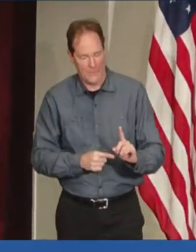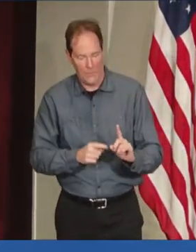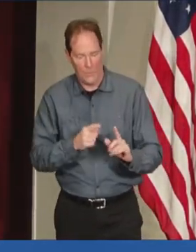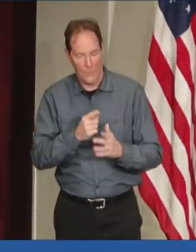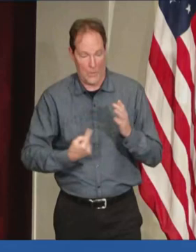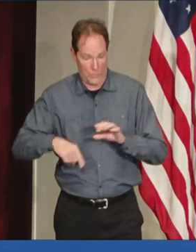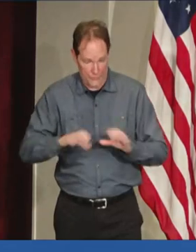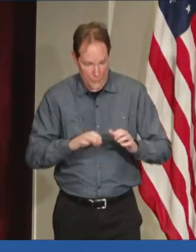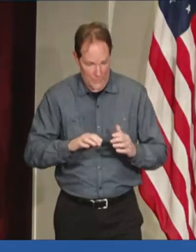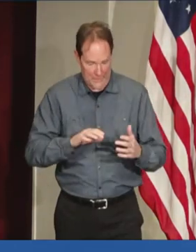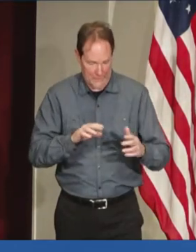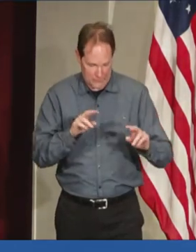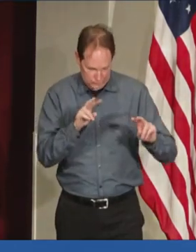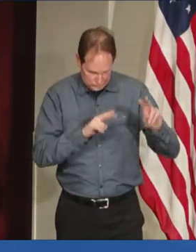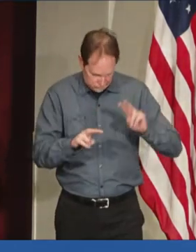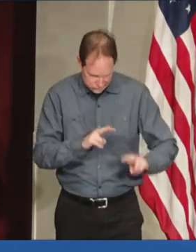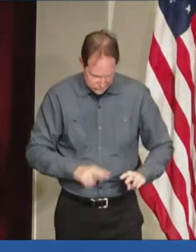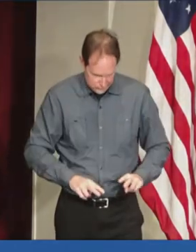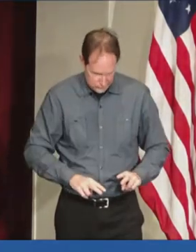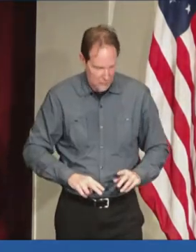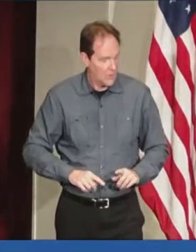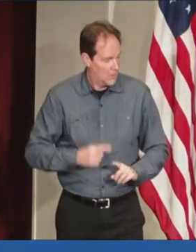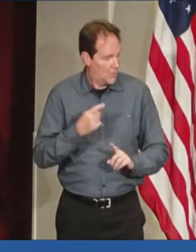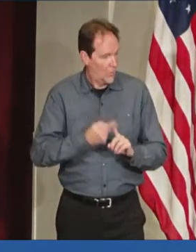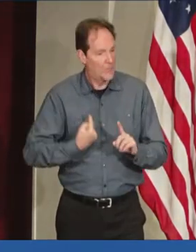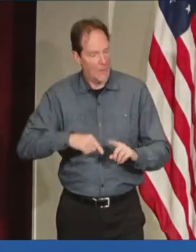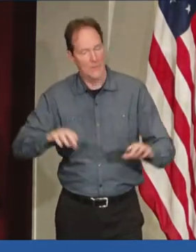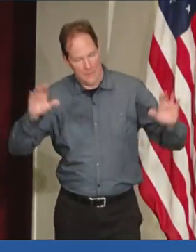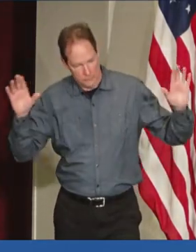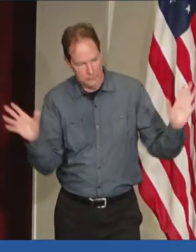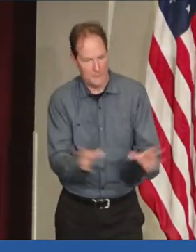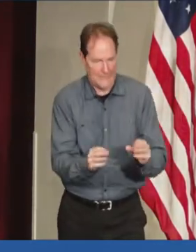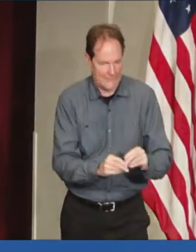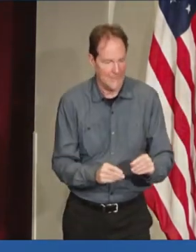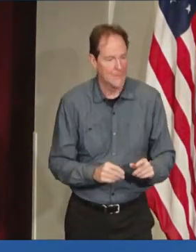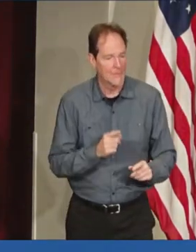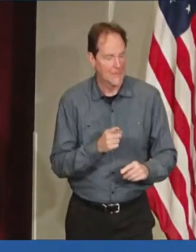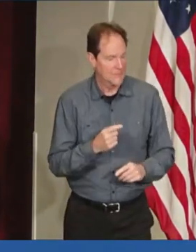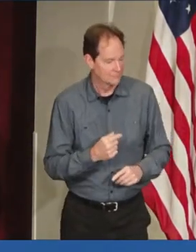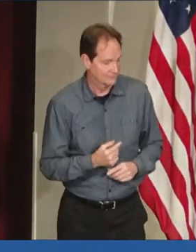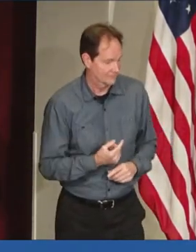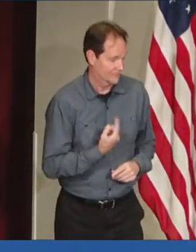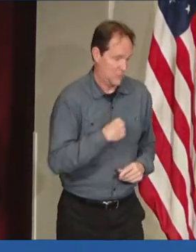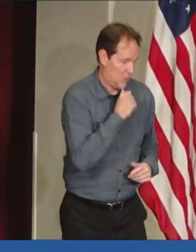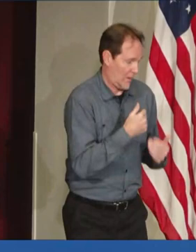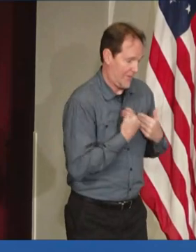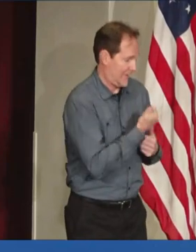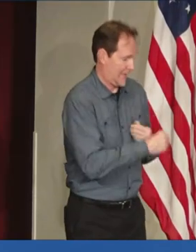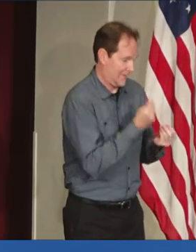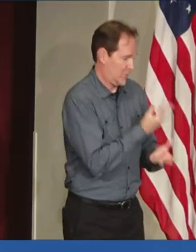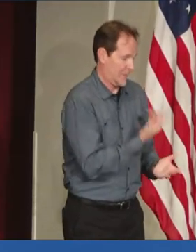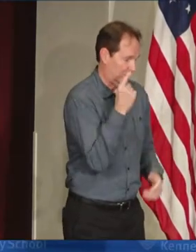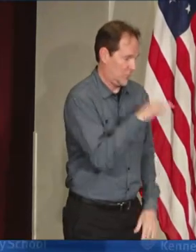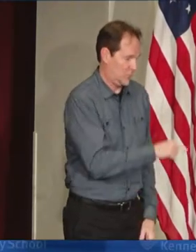they're doing. So in a month, we had a meeting where they told us they didn't have anything.